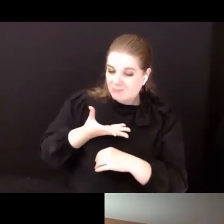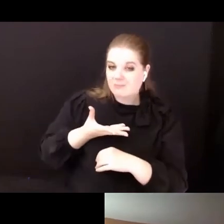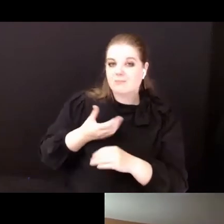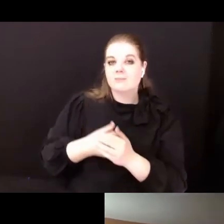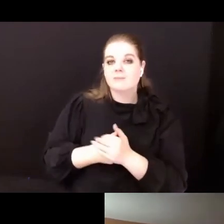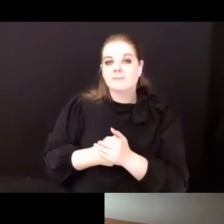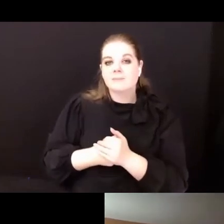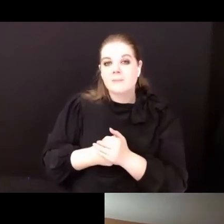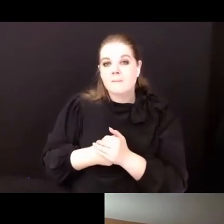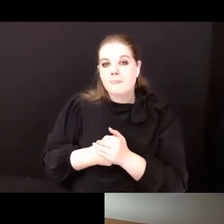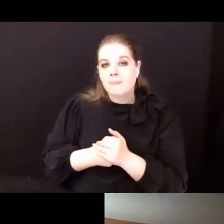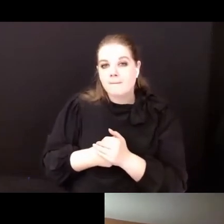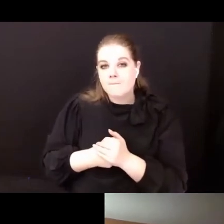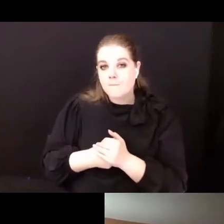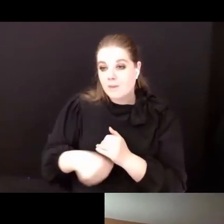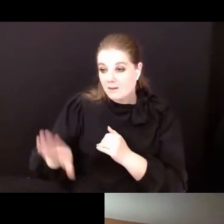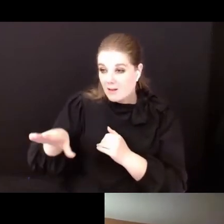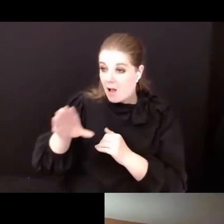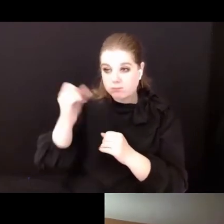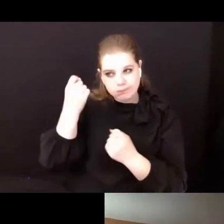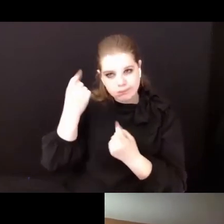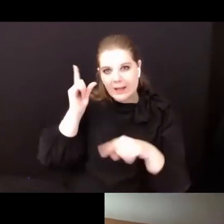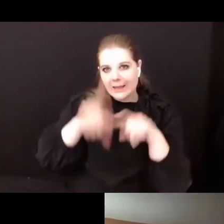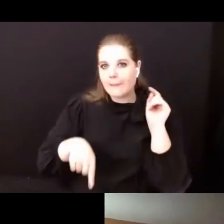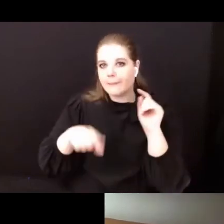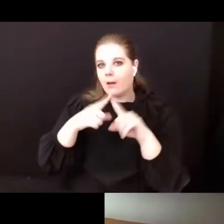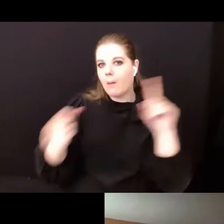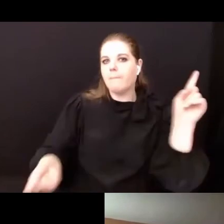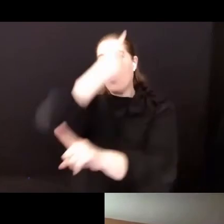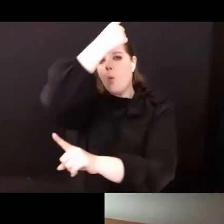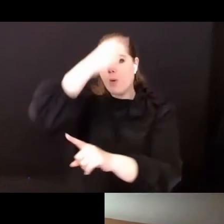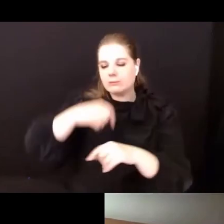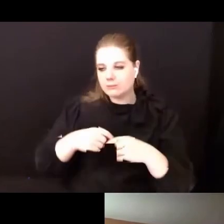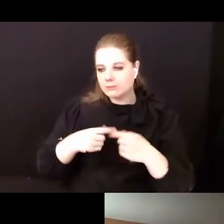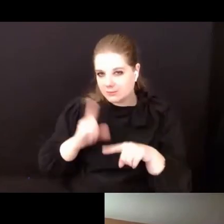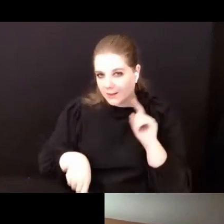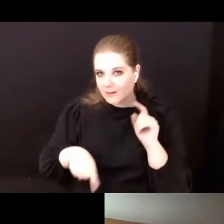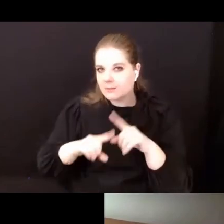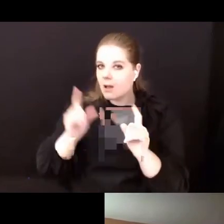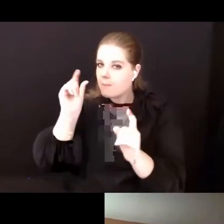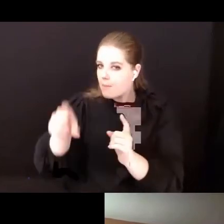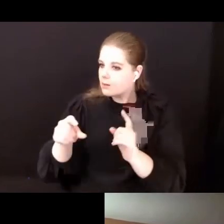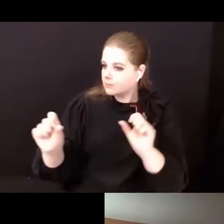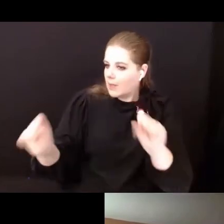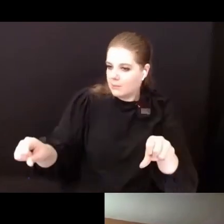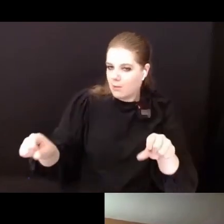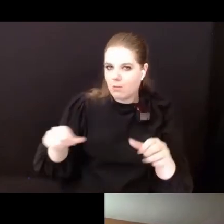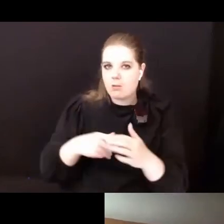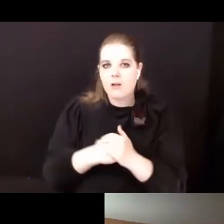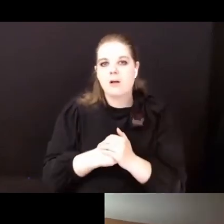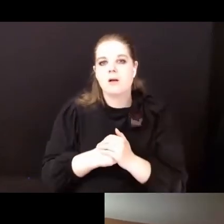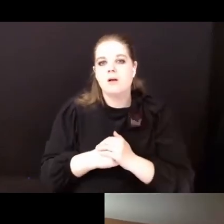it needs to be realistic. For example, Amy, if I came to you and said,